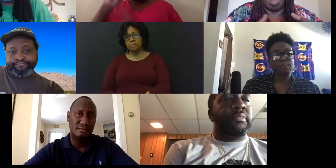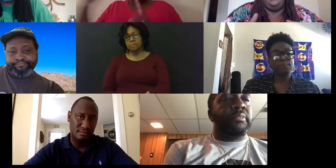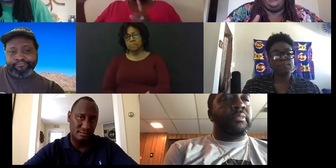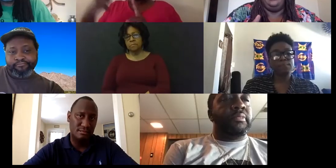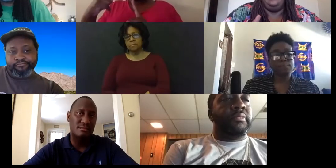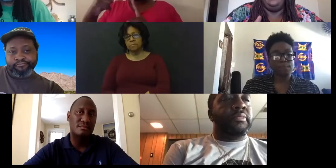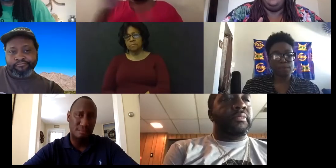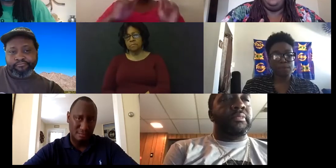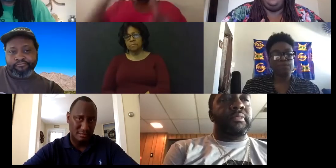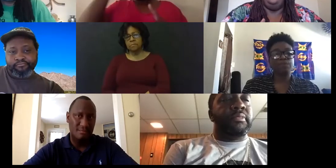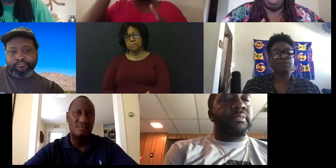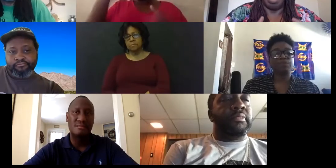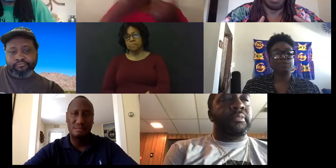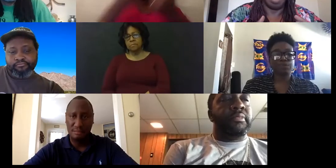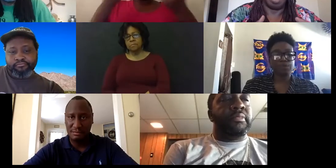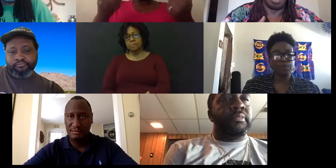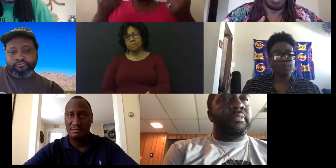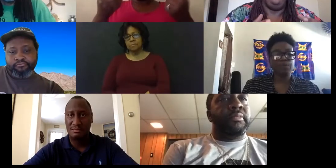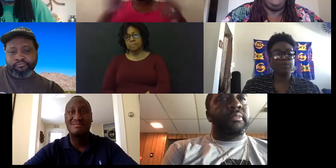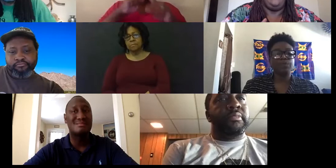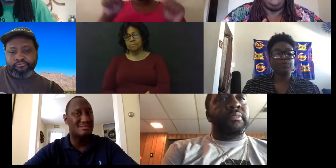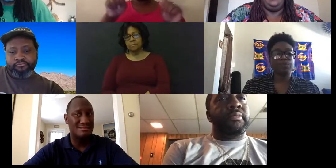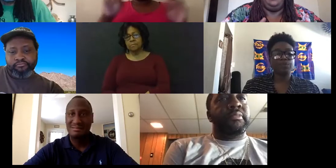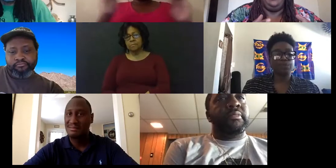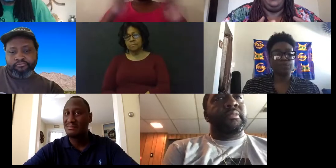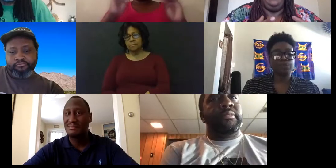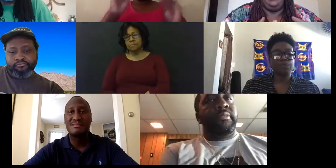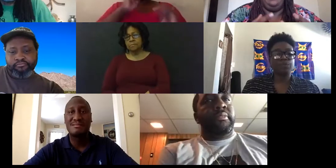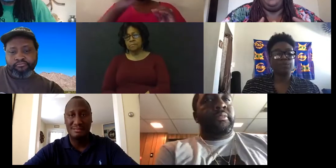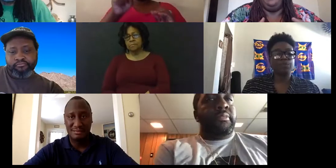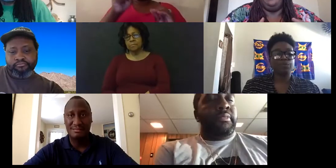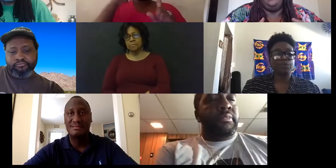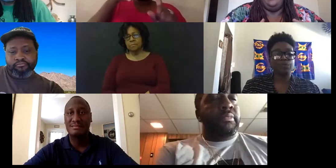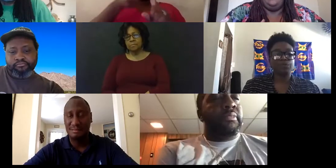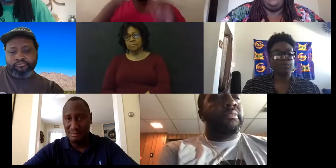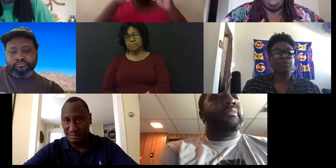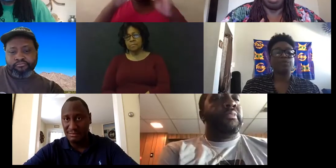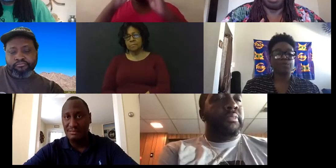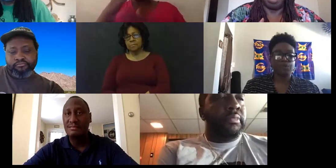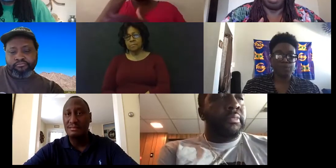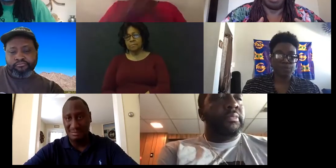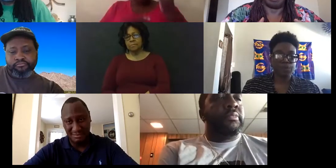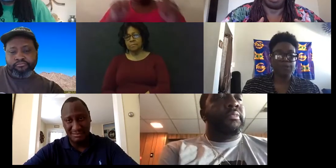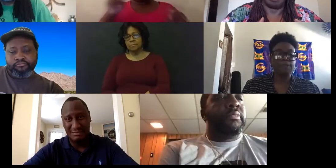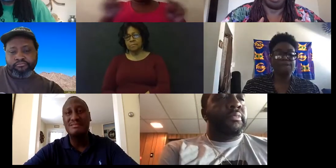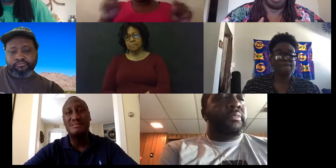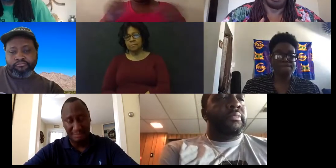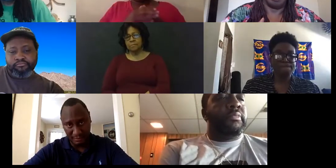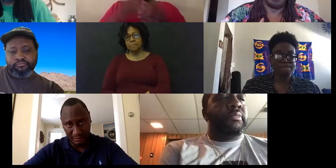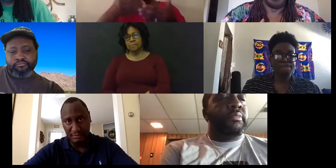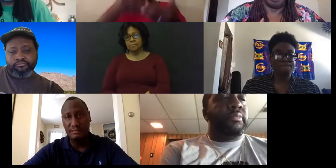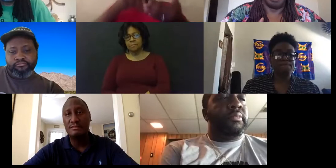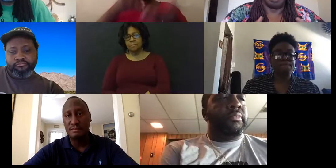two separate things. And nobody really quite pays attention to the intersection of both. And before George